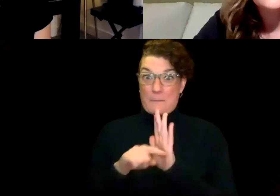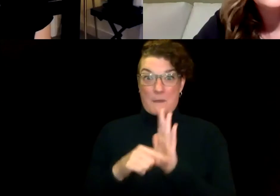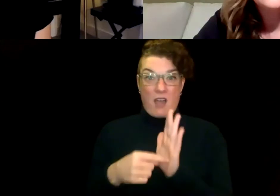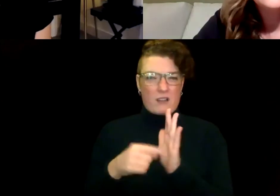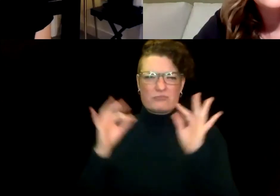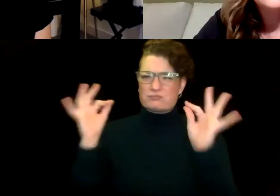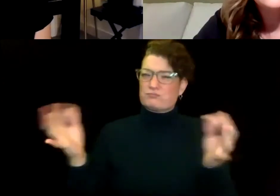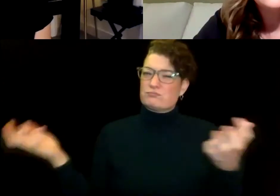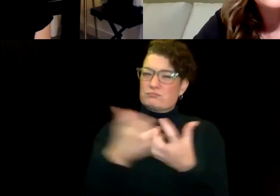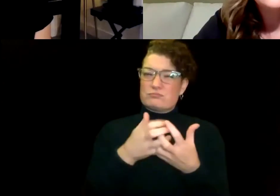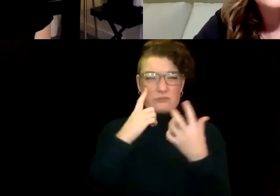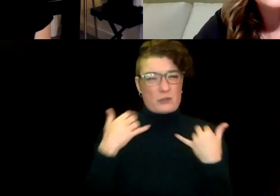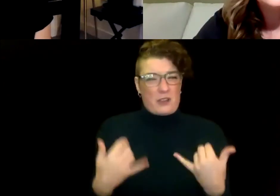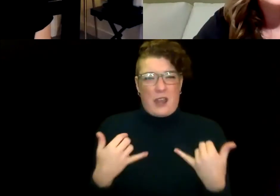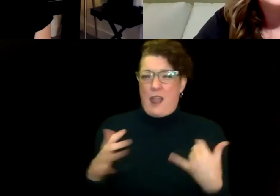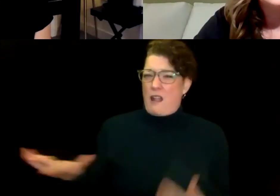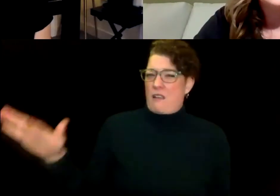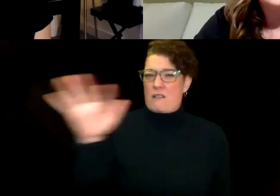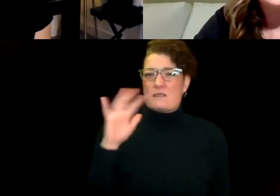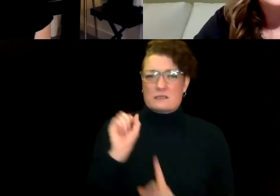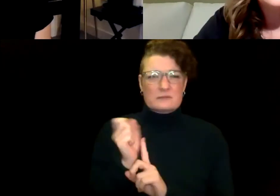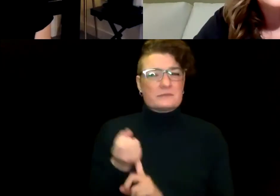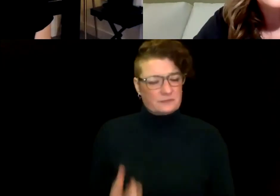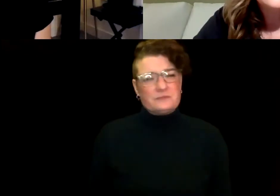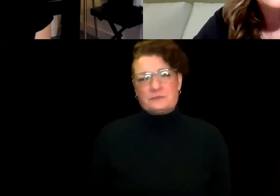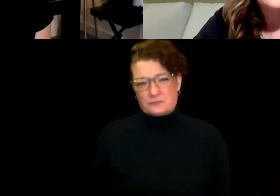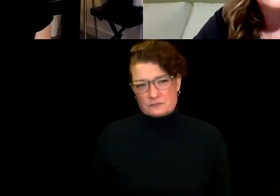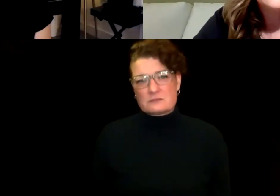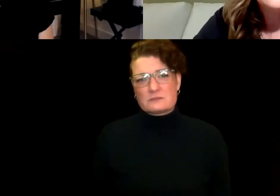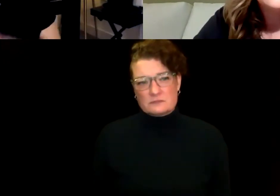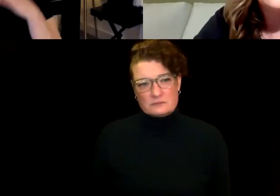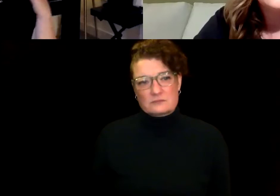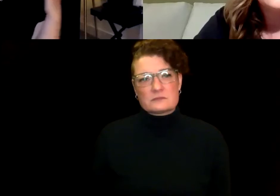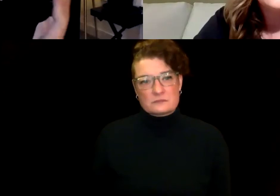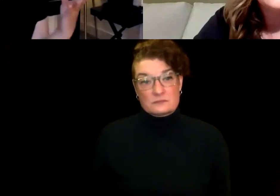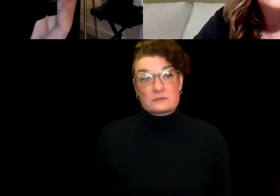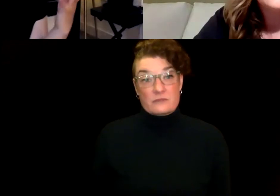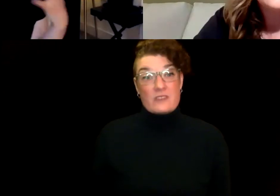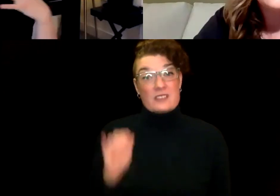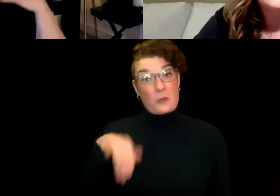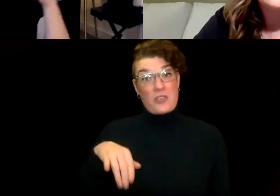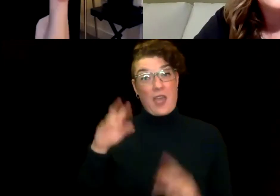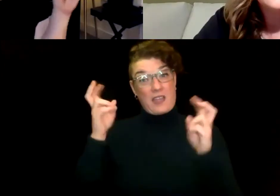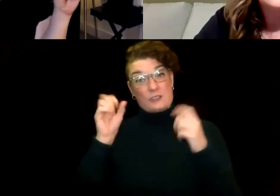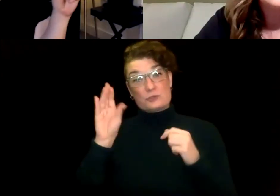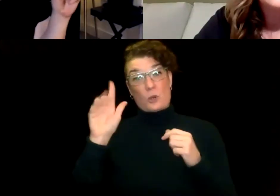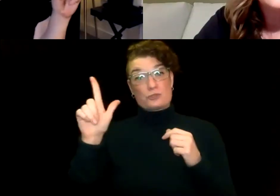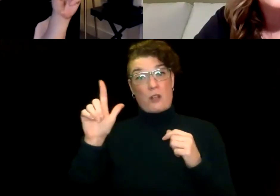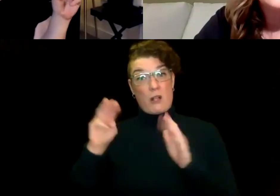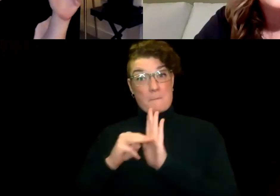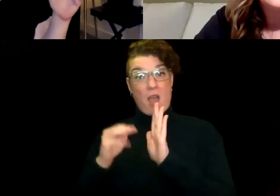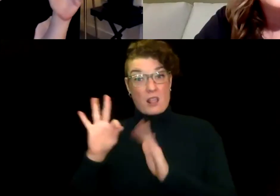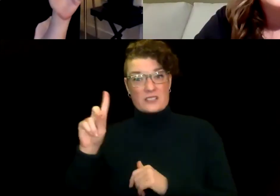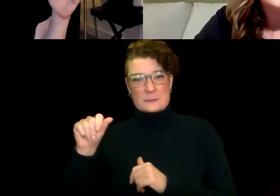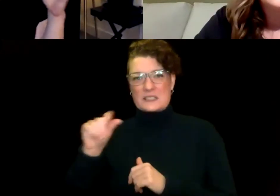because I do think, there's a, part of the kind of social model of disability, right, is that it's society that disables